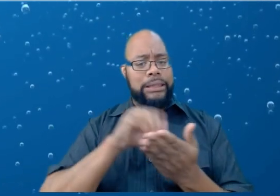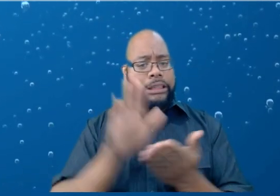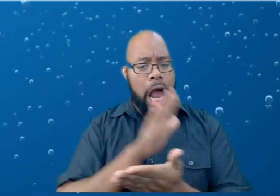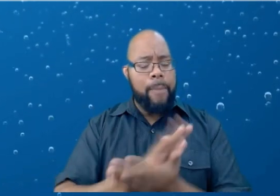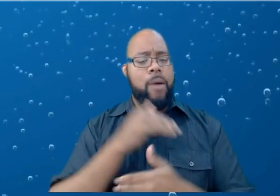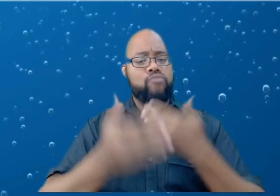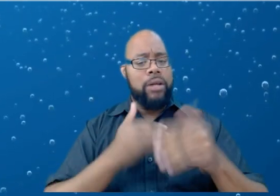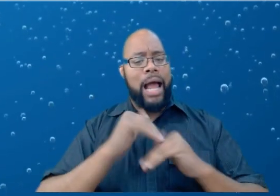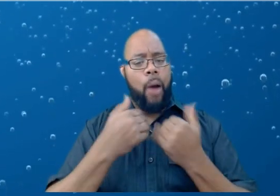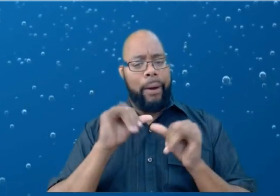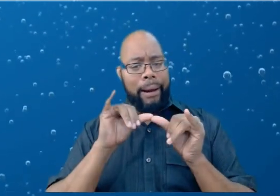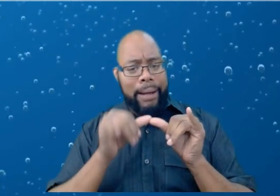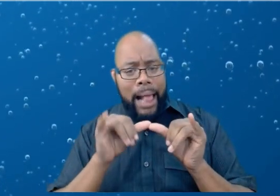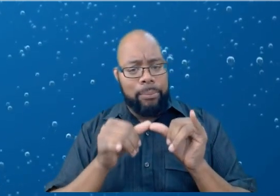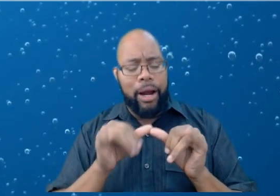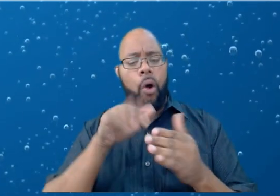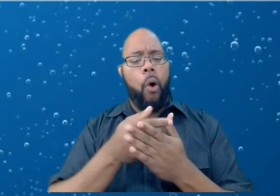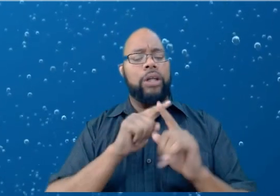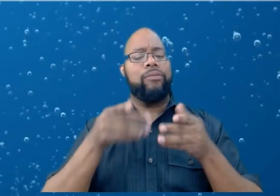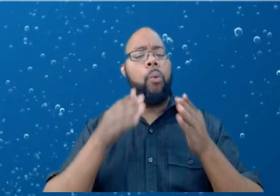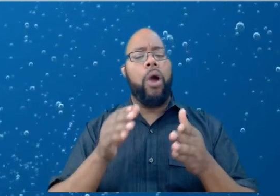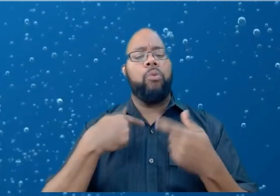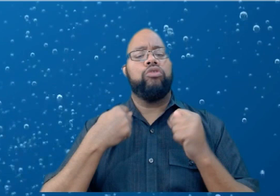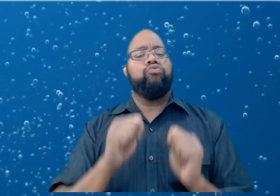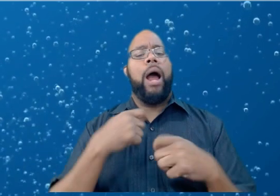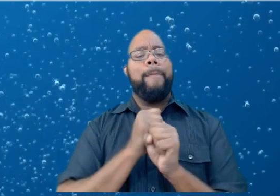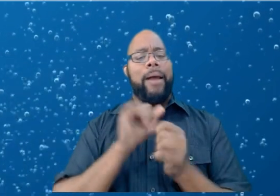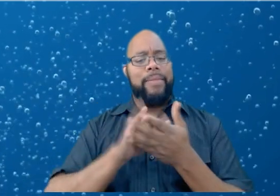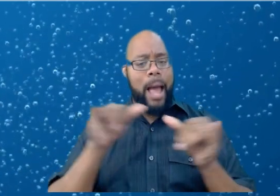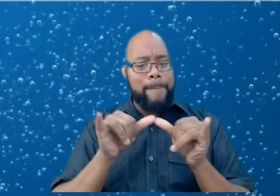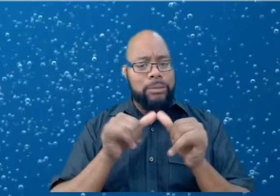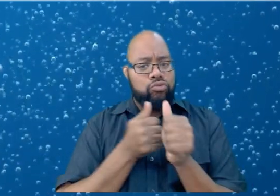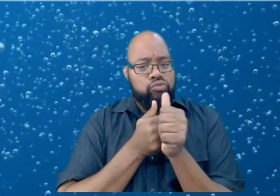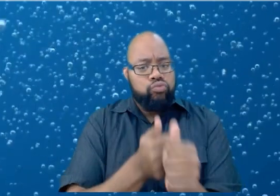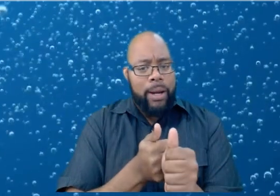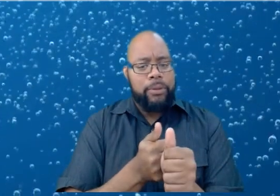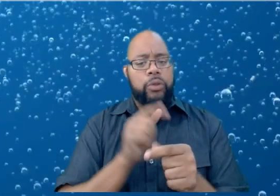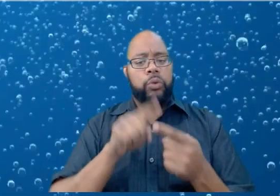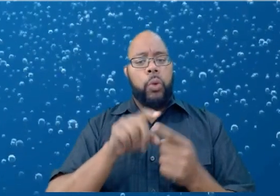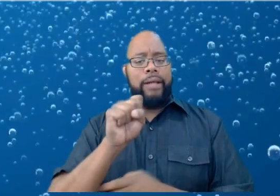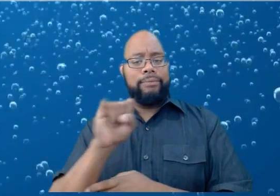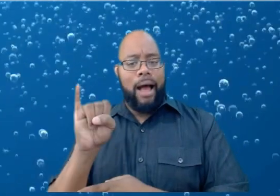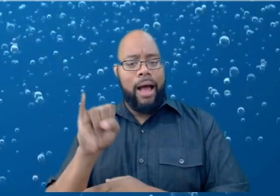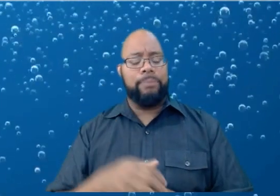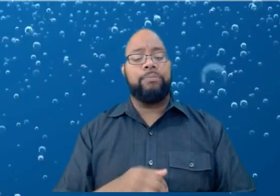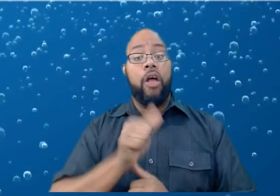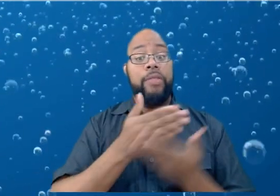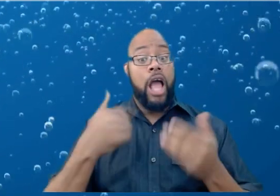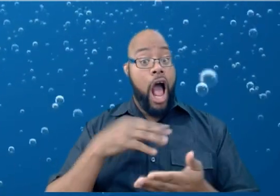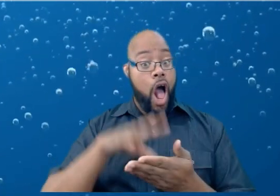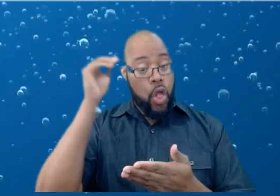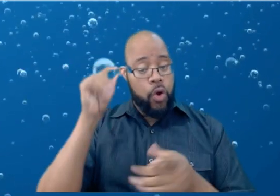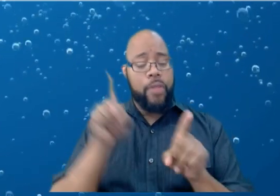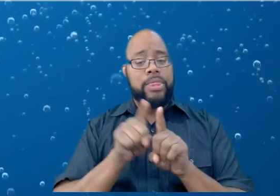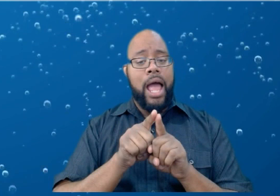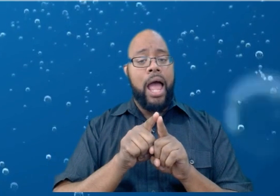How do we document our processes? How do we calibrate all of the ways that we're trying to make these measurements traceable to the SI? The other